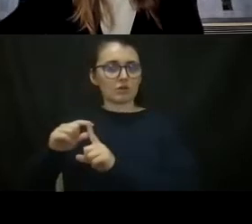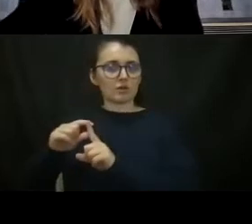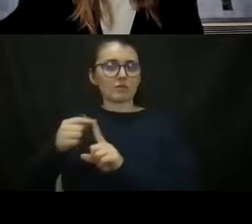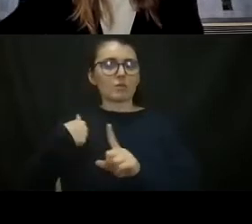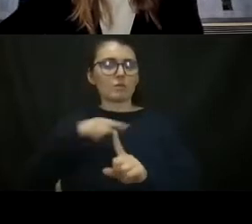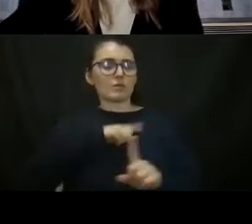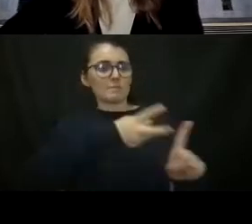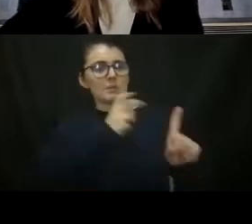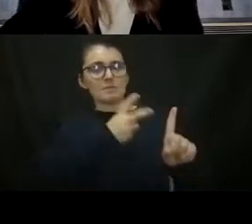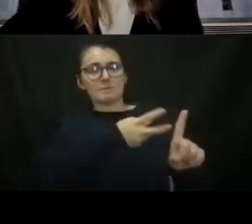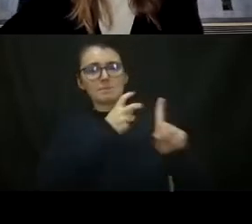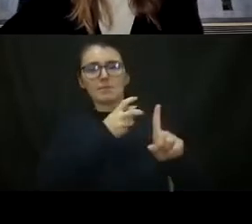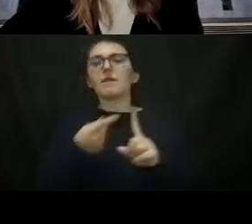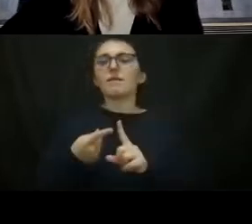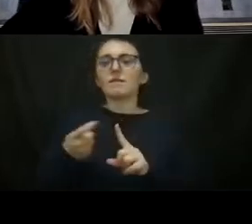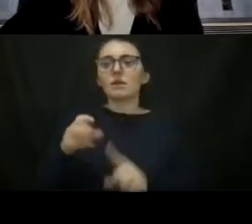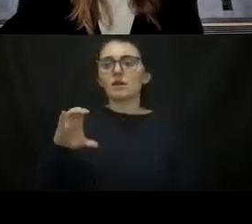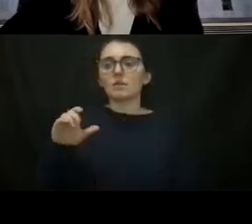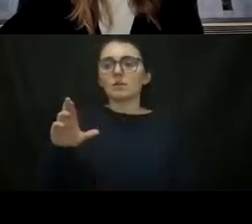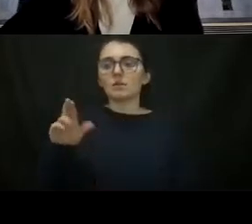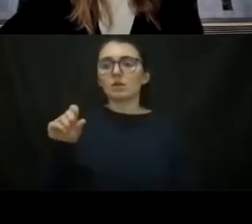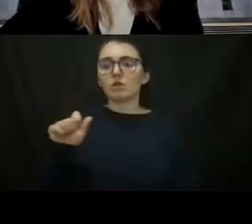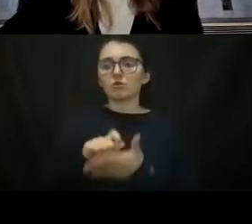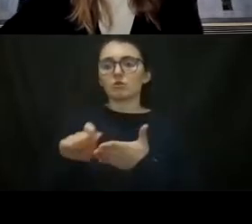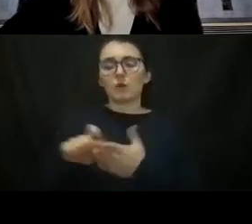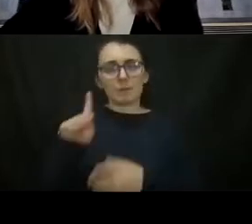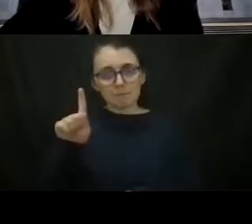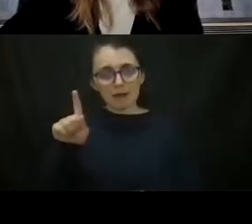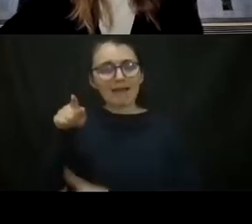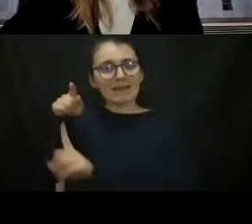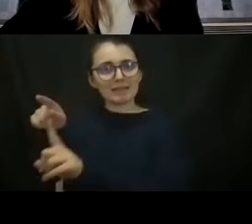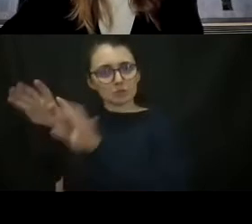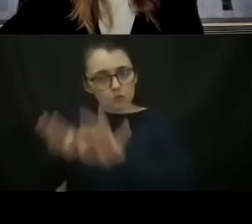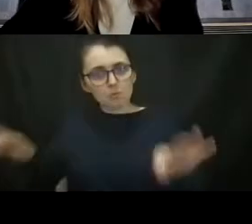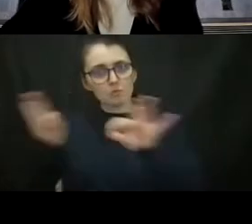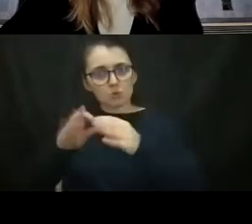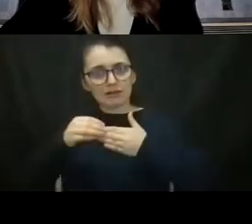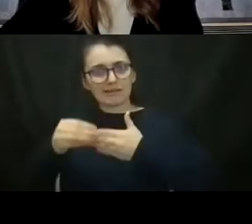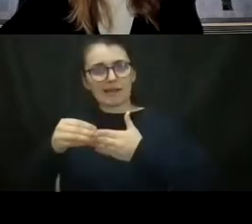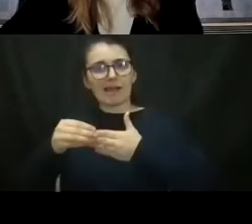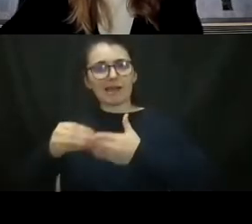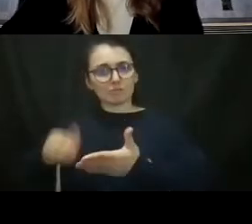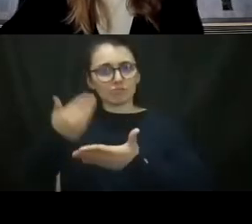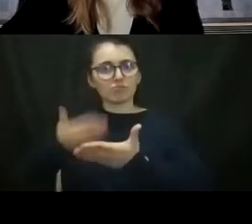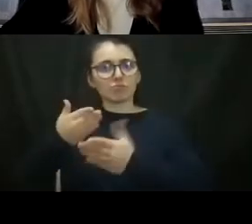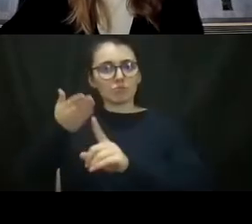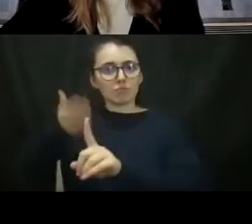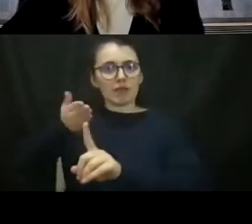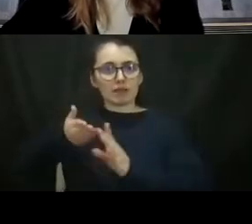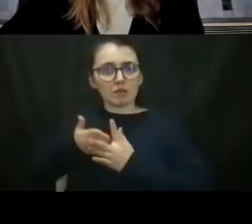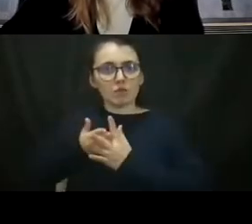Clark's journals, but he was also a very important guide and an important figure in this journey.